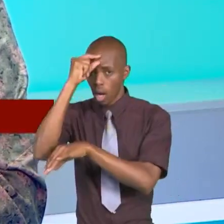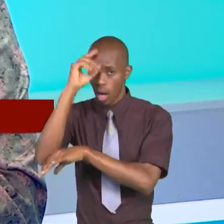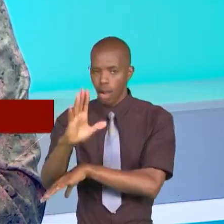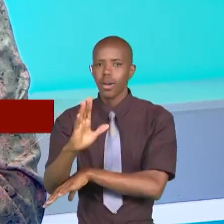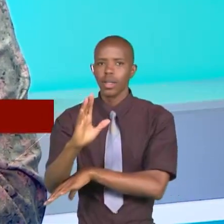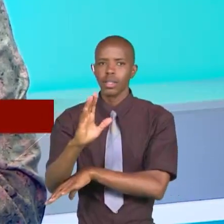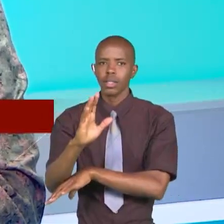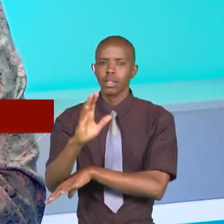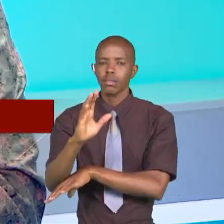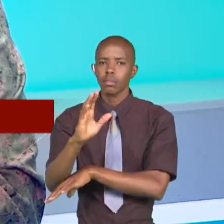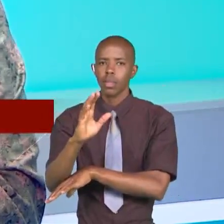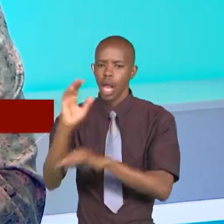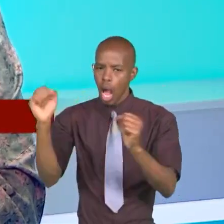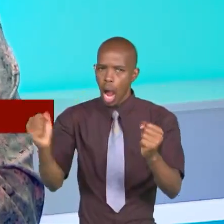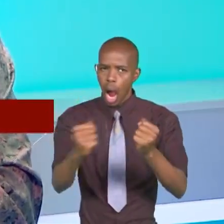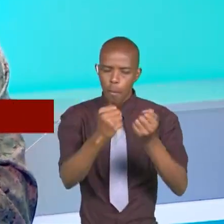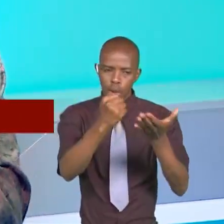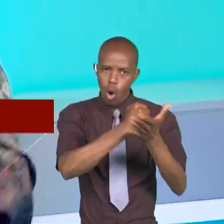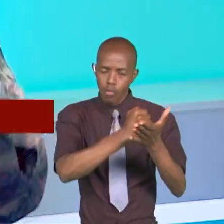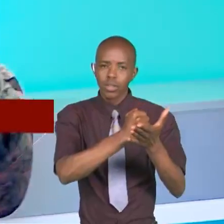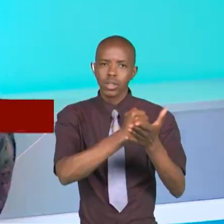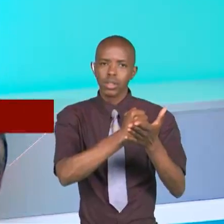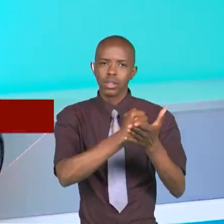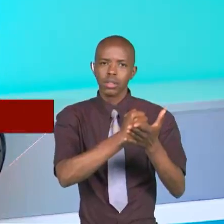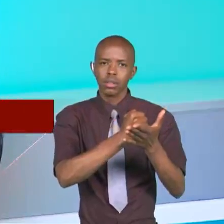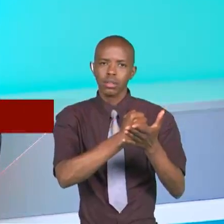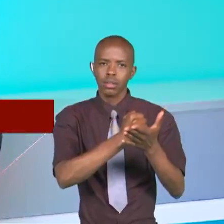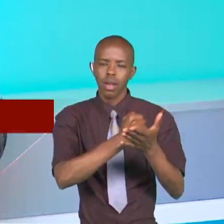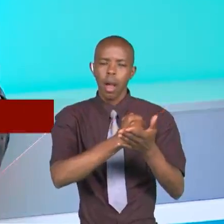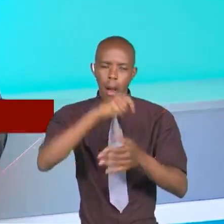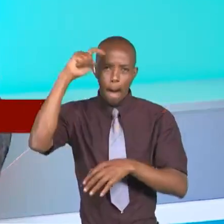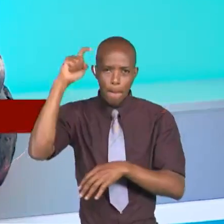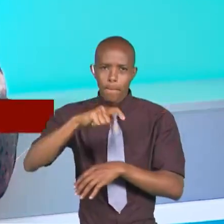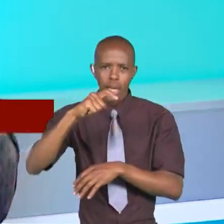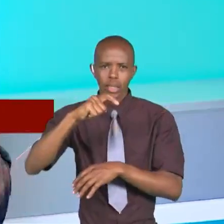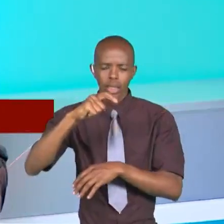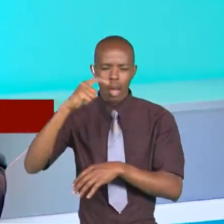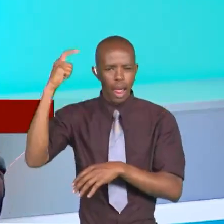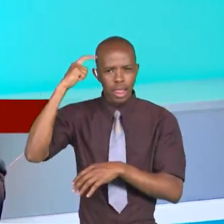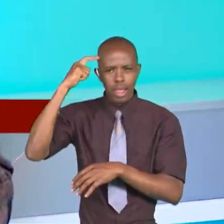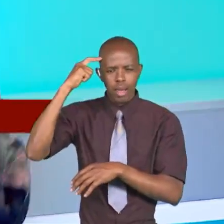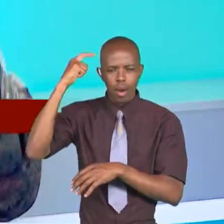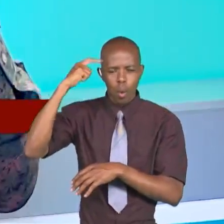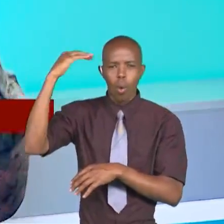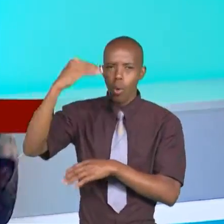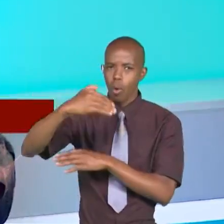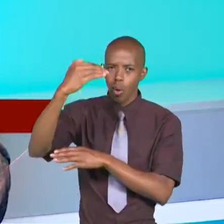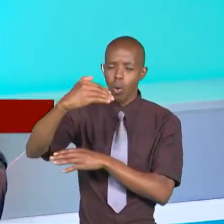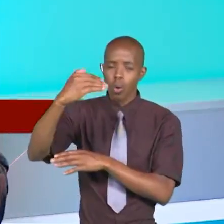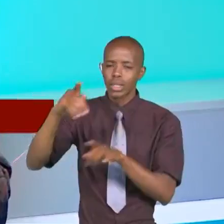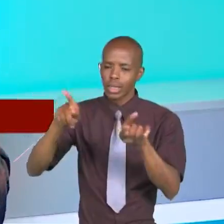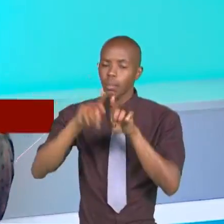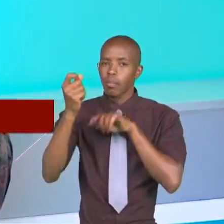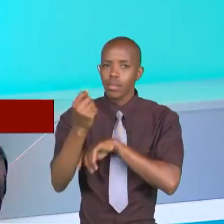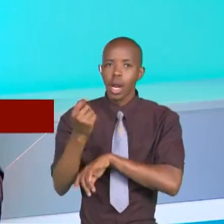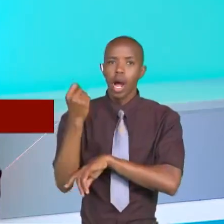they can, whenever they are in office, they must in the back of their mind understand